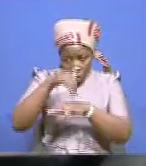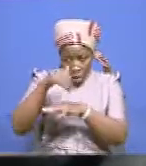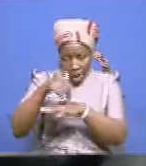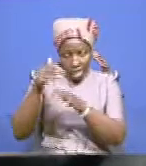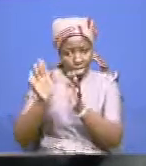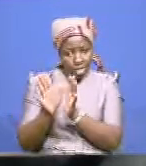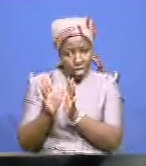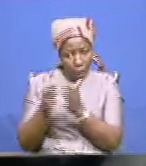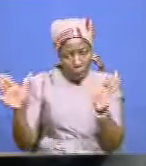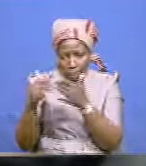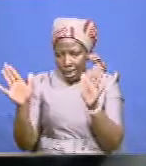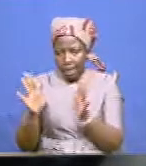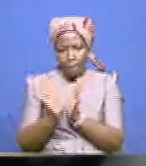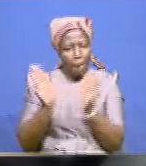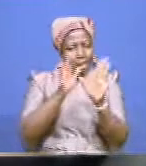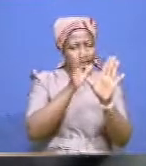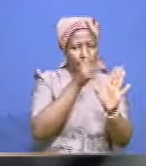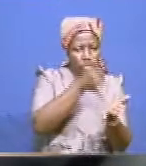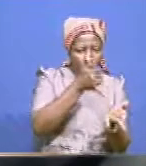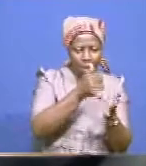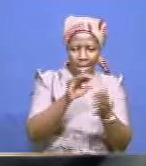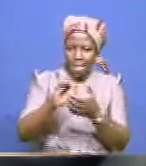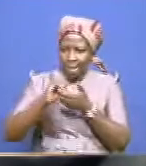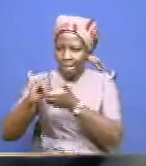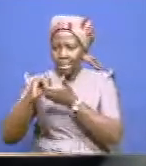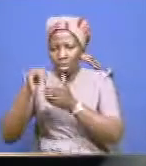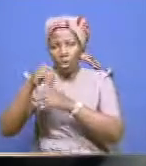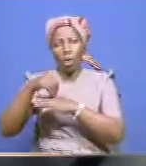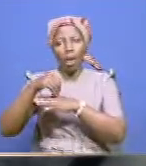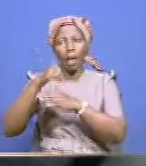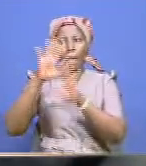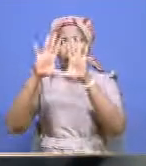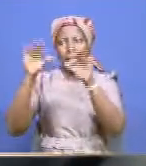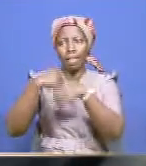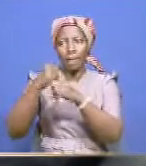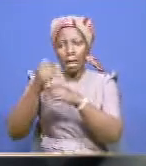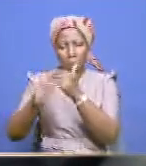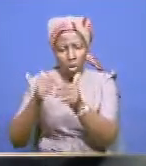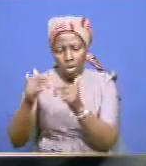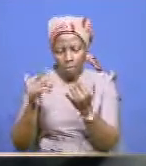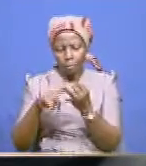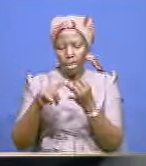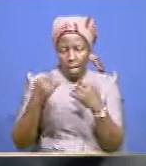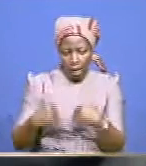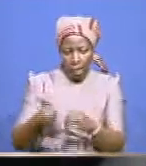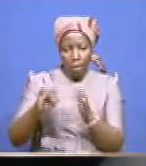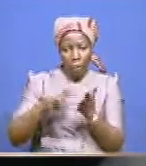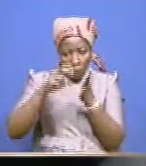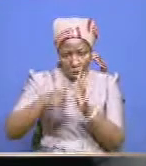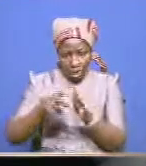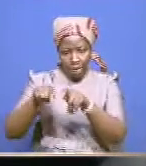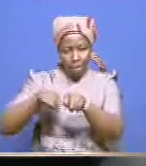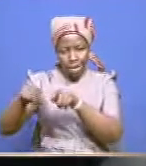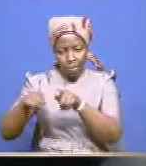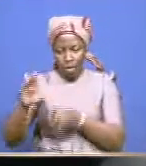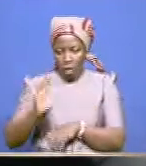public involvement and engagement of the citizens of Makueni on budget making process, implementation of project through project management